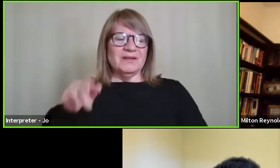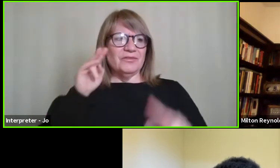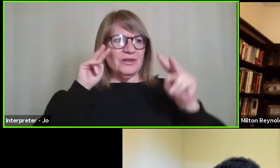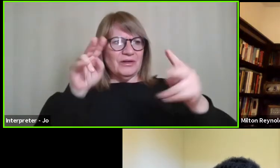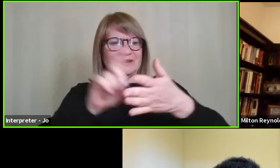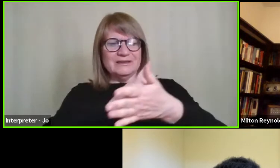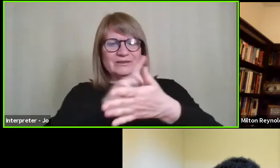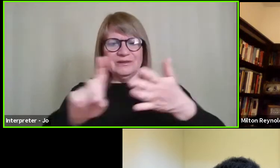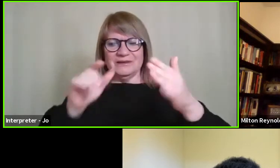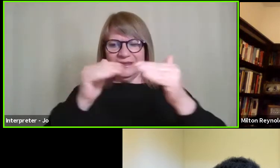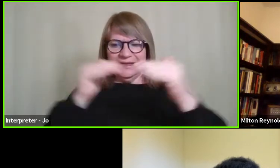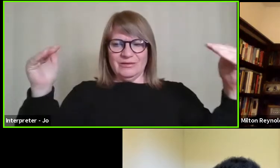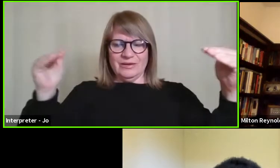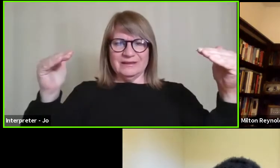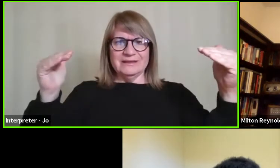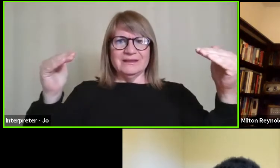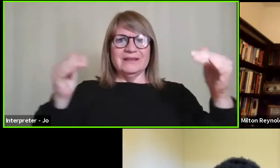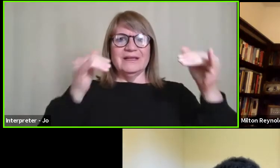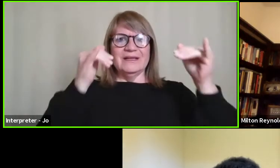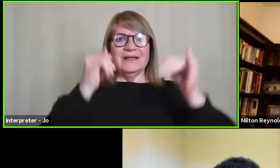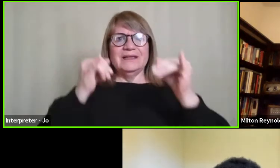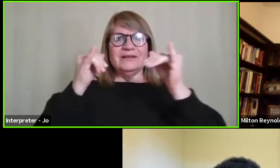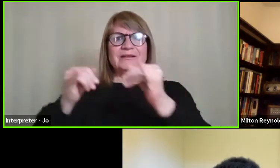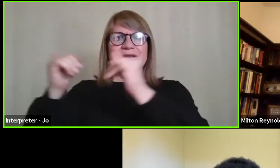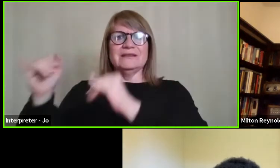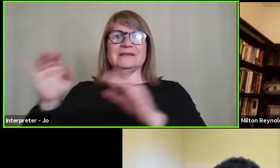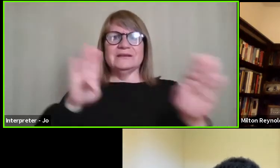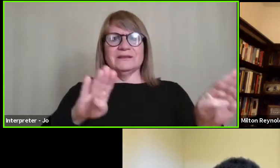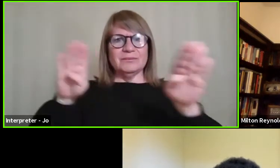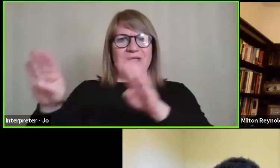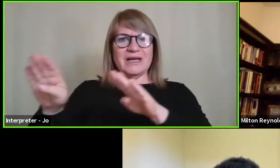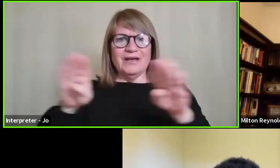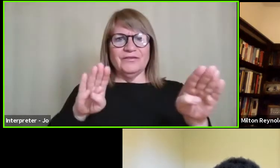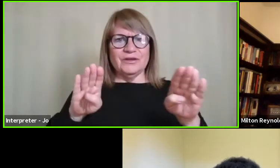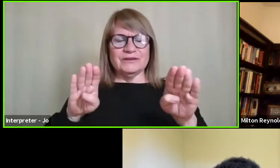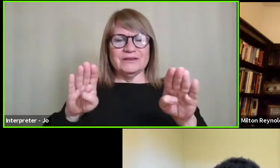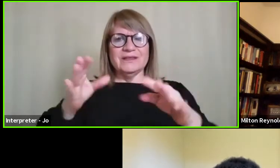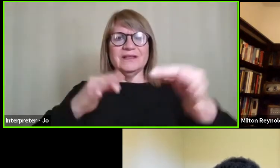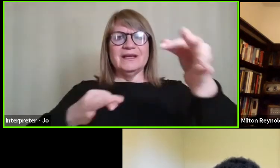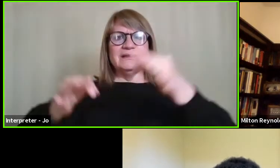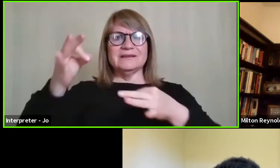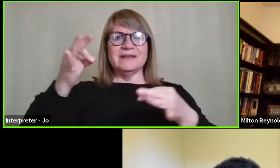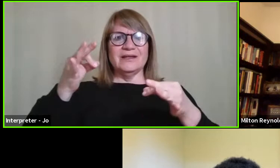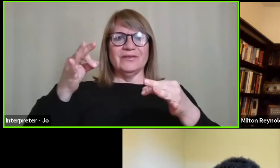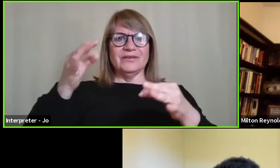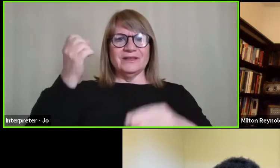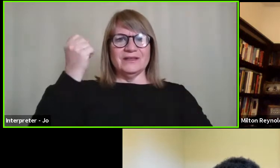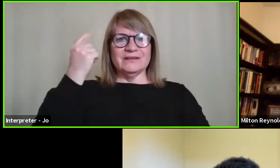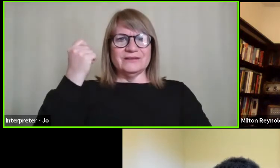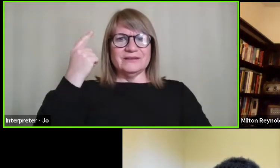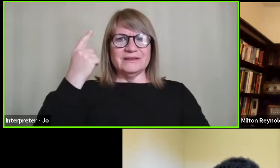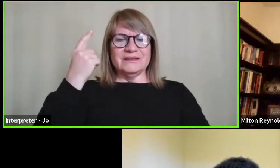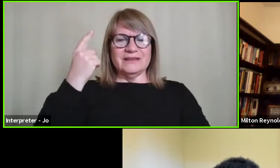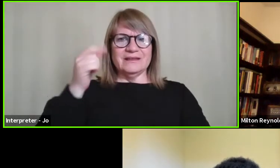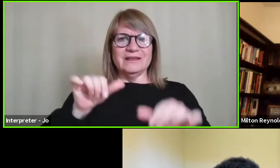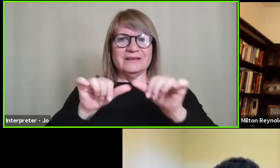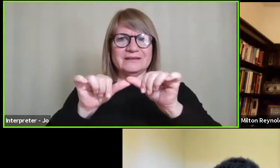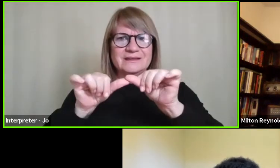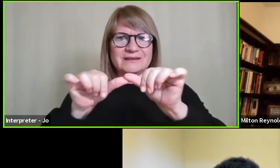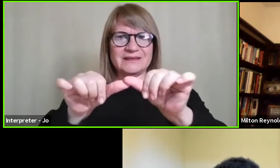inequity as individualistic behavioral traits rather than an understanding of sustained and